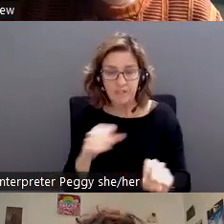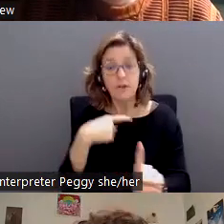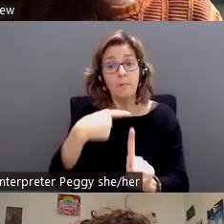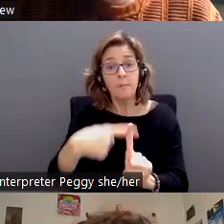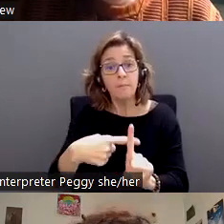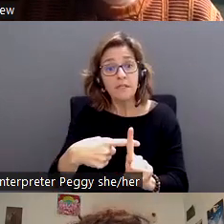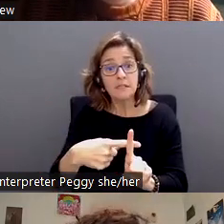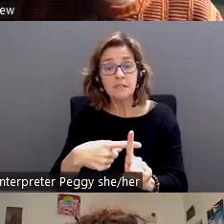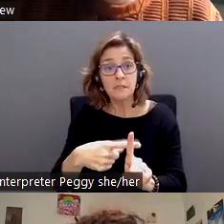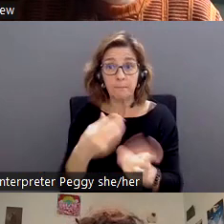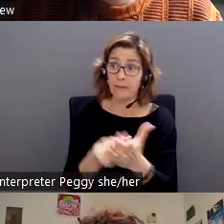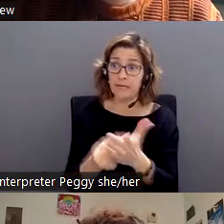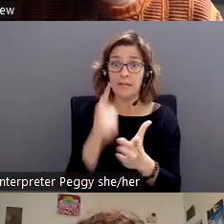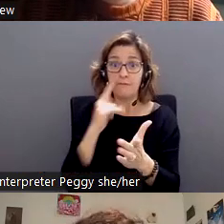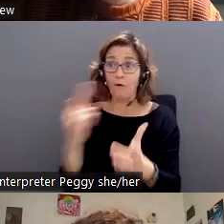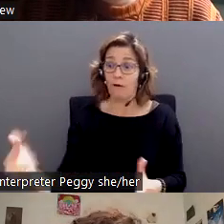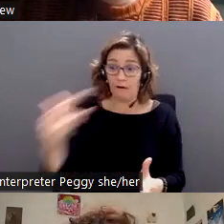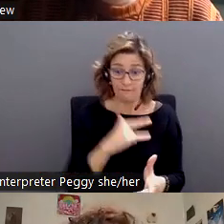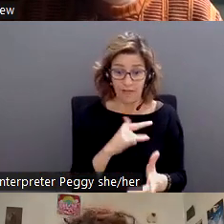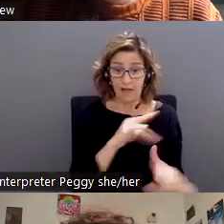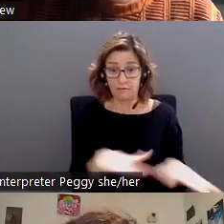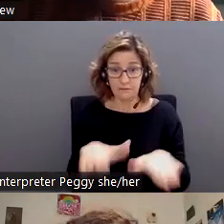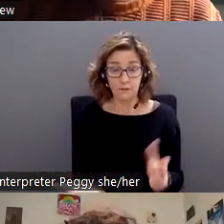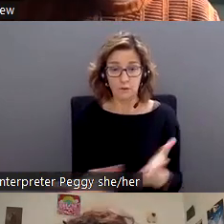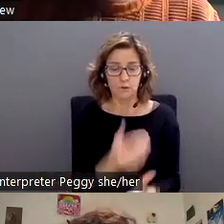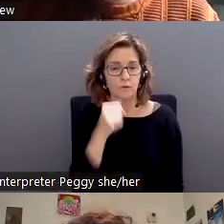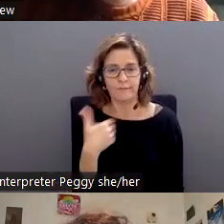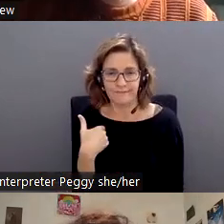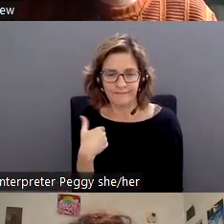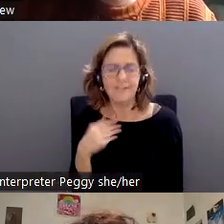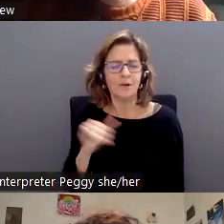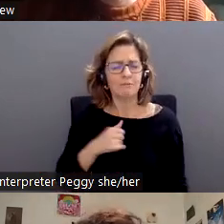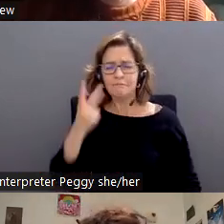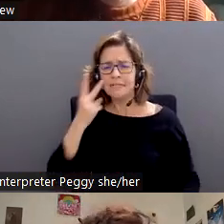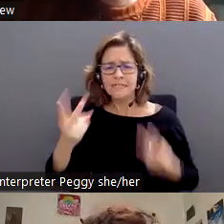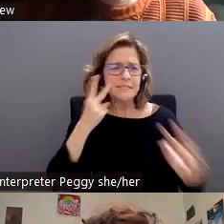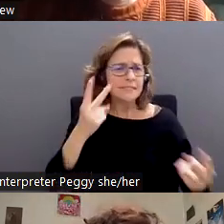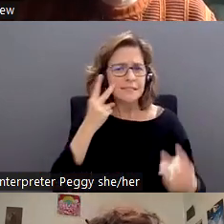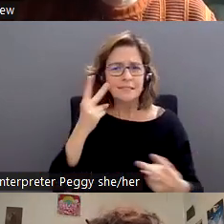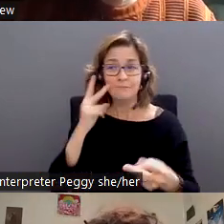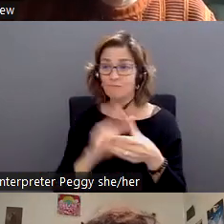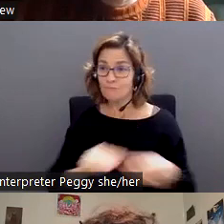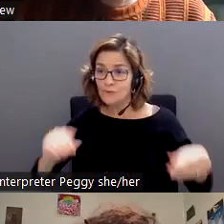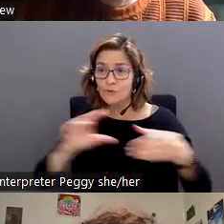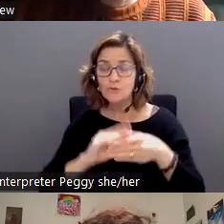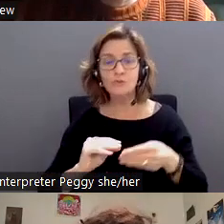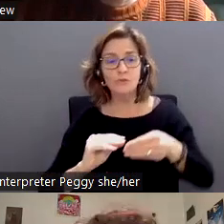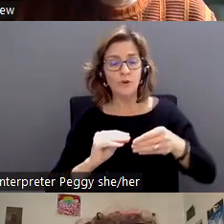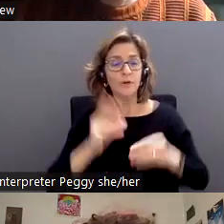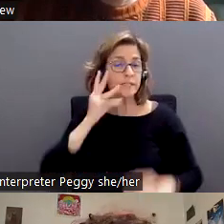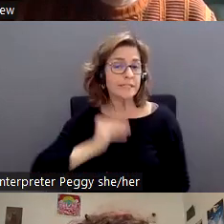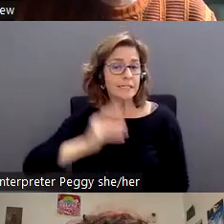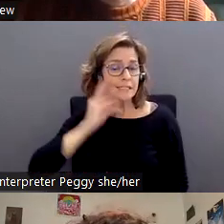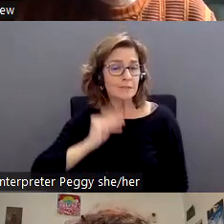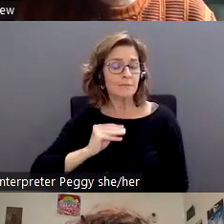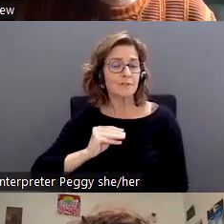show up in the work that we do and in the stories that we hear from our clients or community members when, looking to